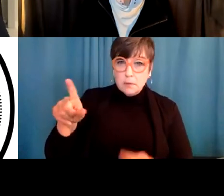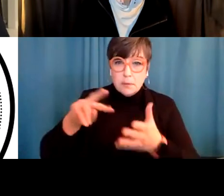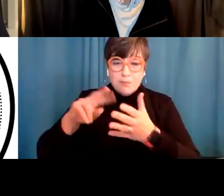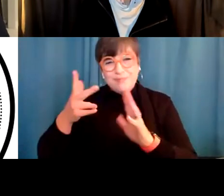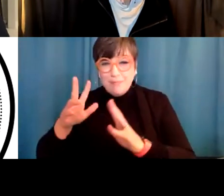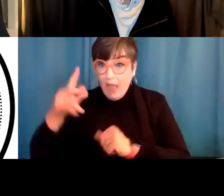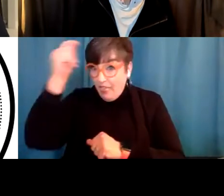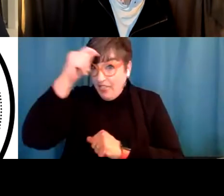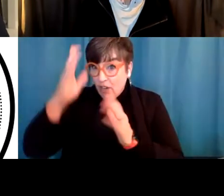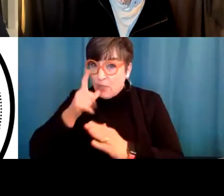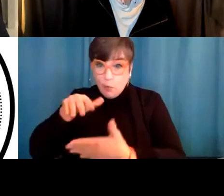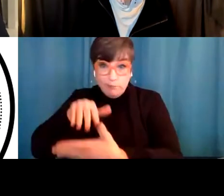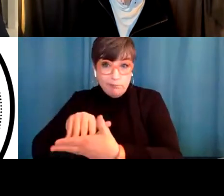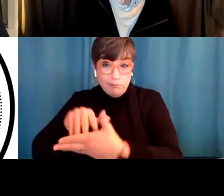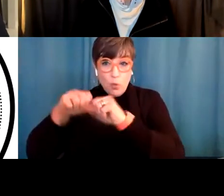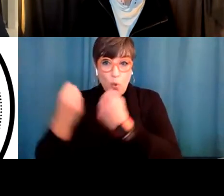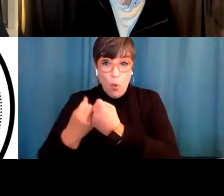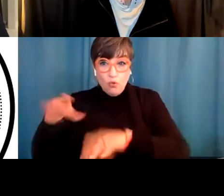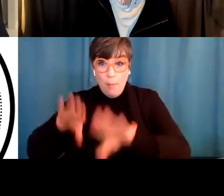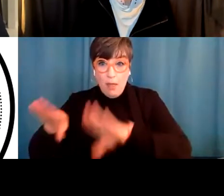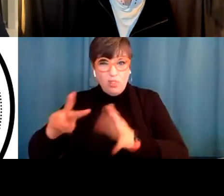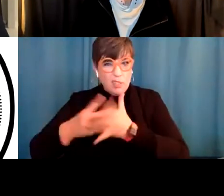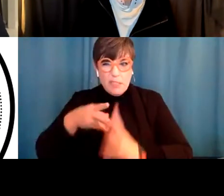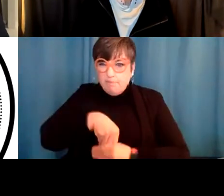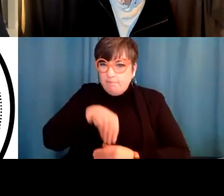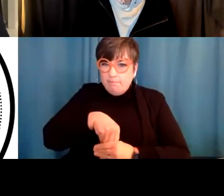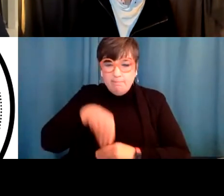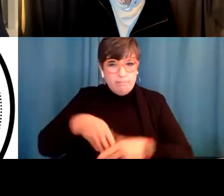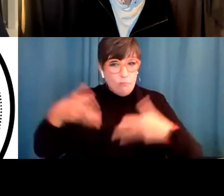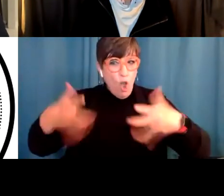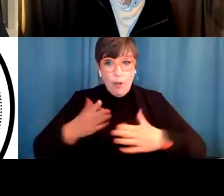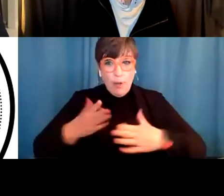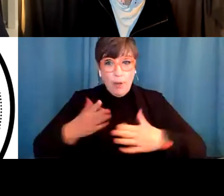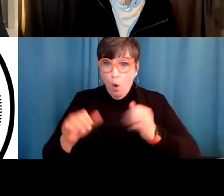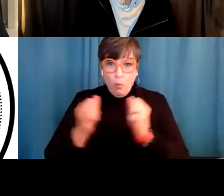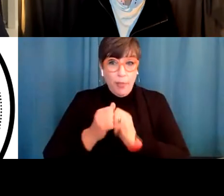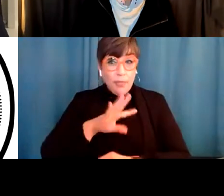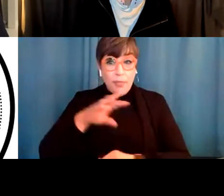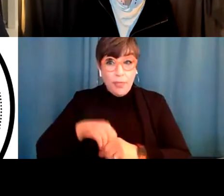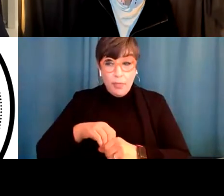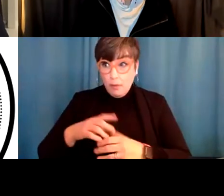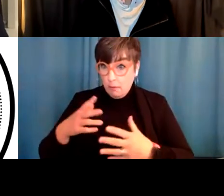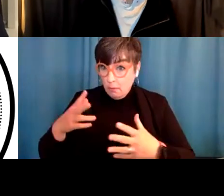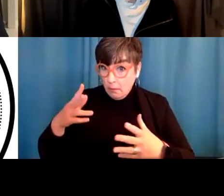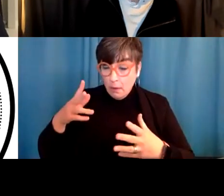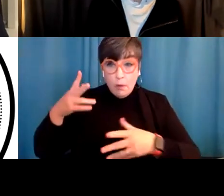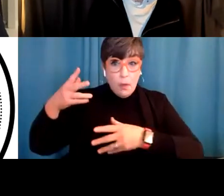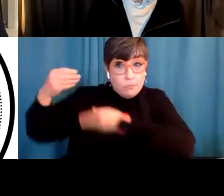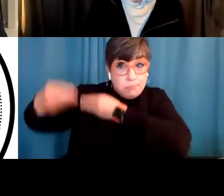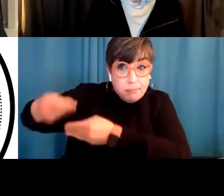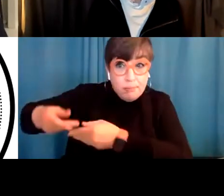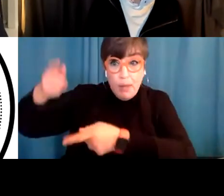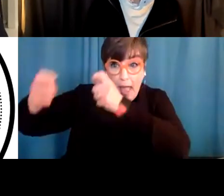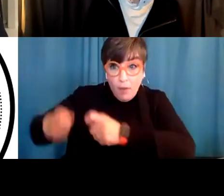us, are innate. They're part of the human condition, and perhaps for evolutionary or other social reasons,